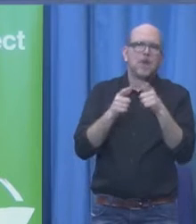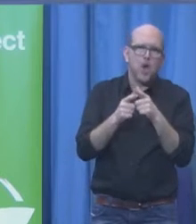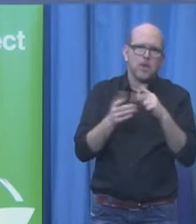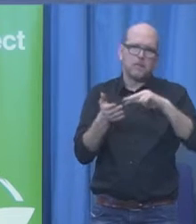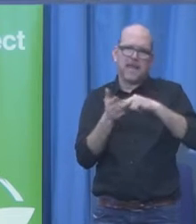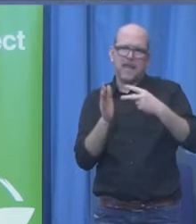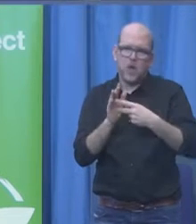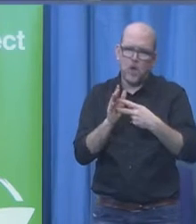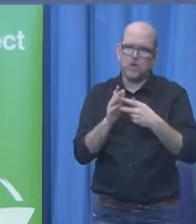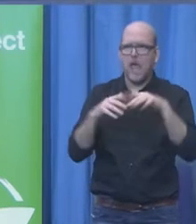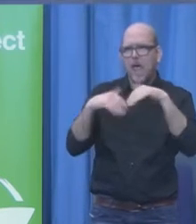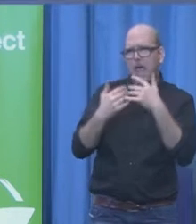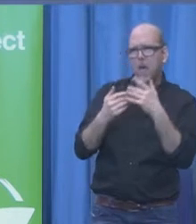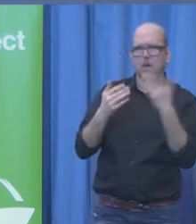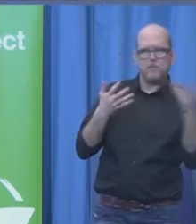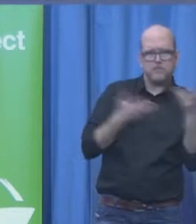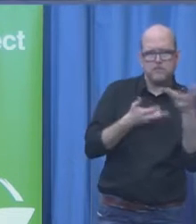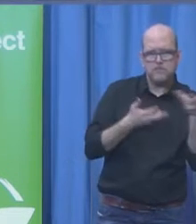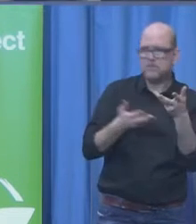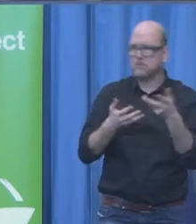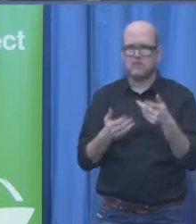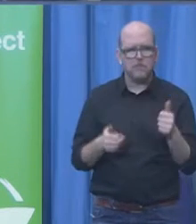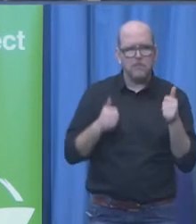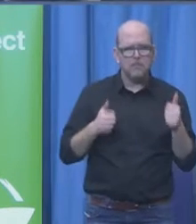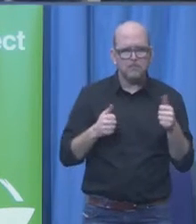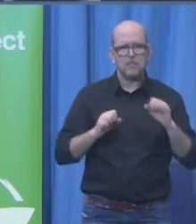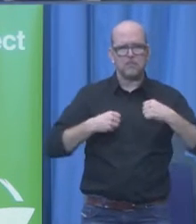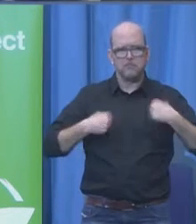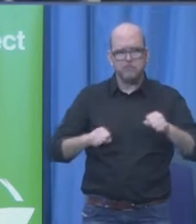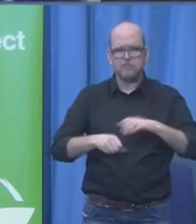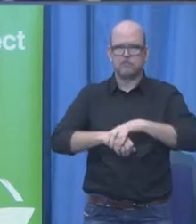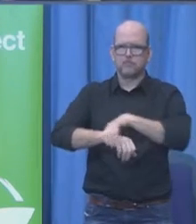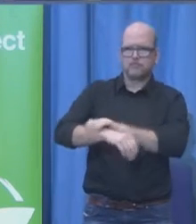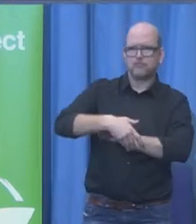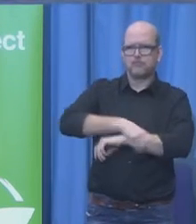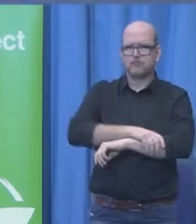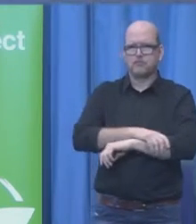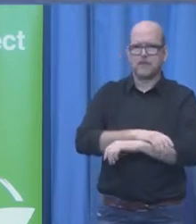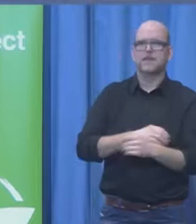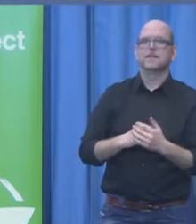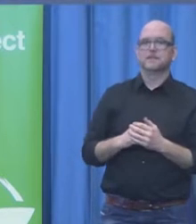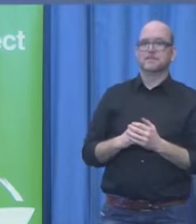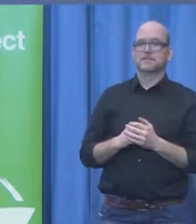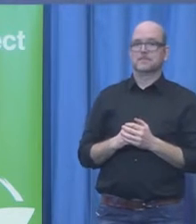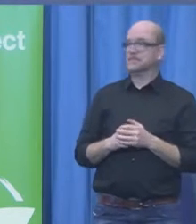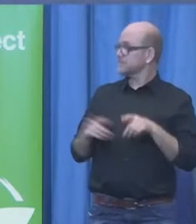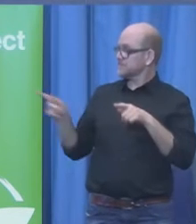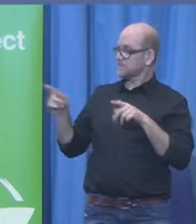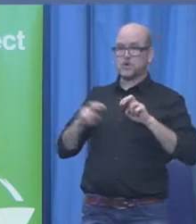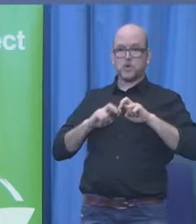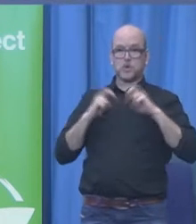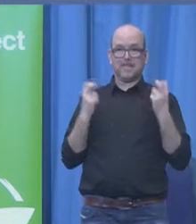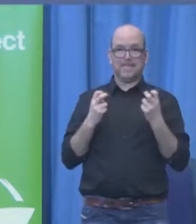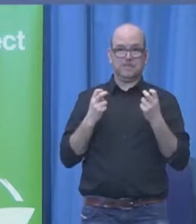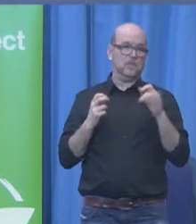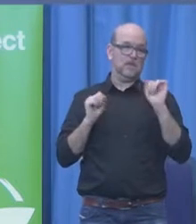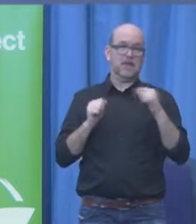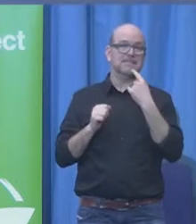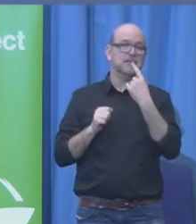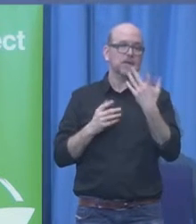member states directly in council, we discuss the policies, the proposals for legislations, for example, at the